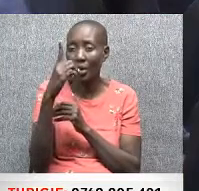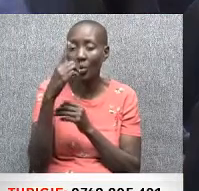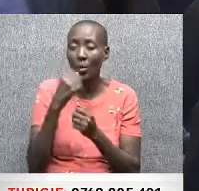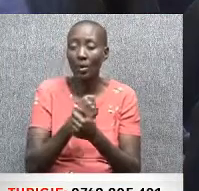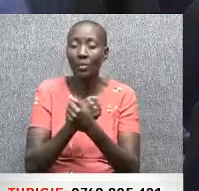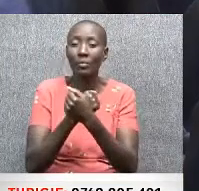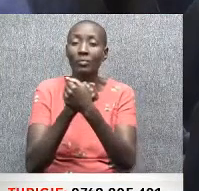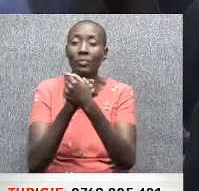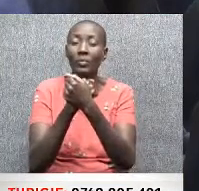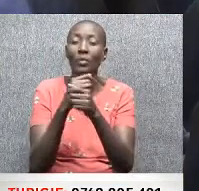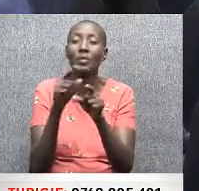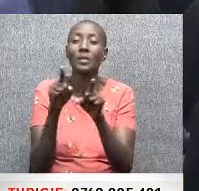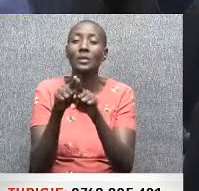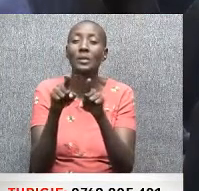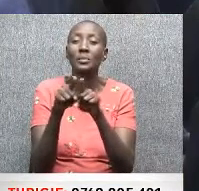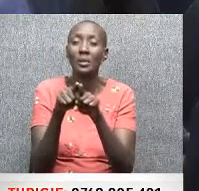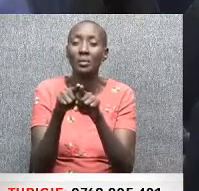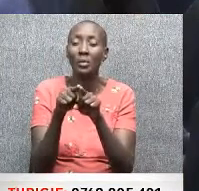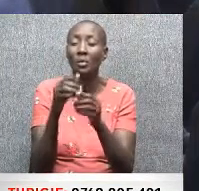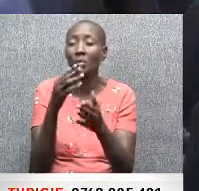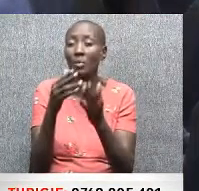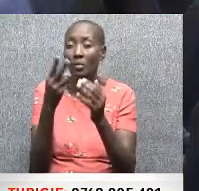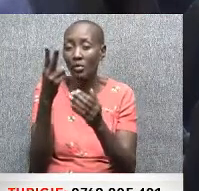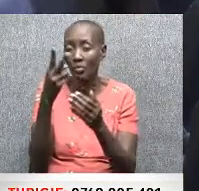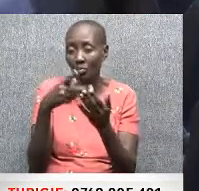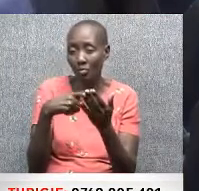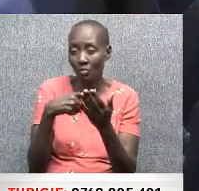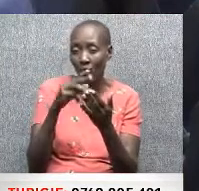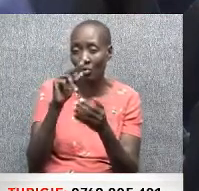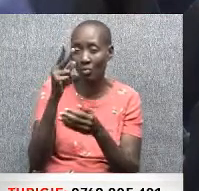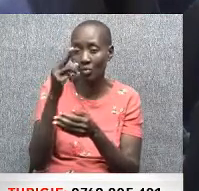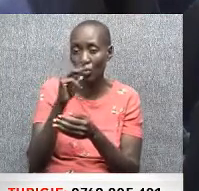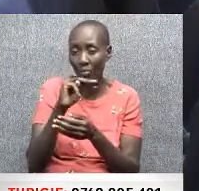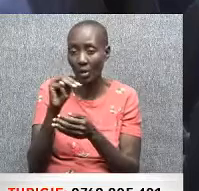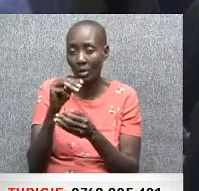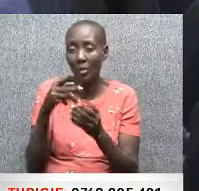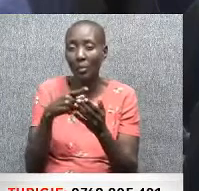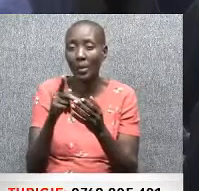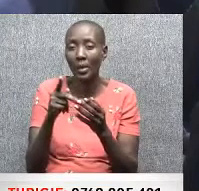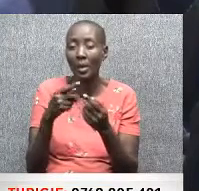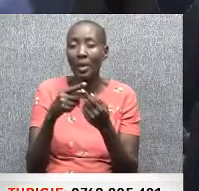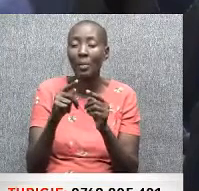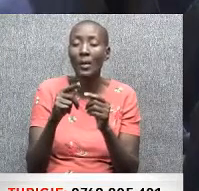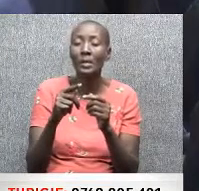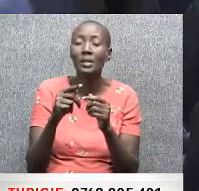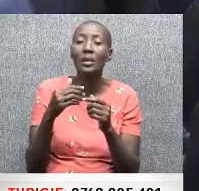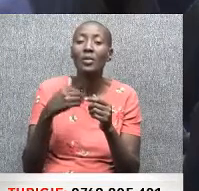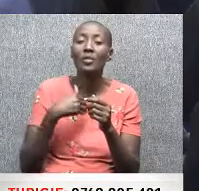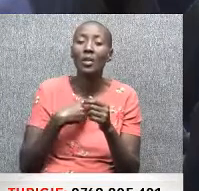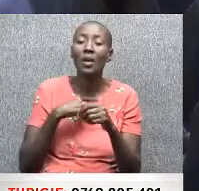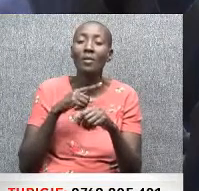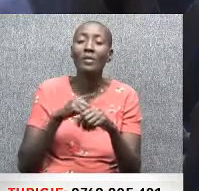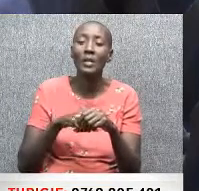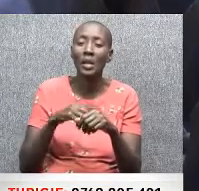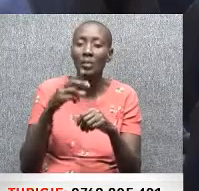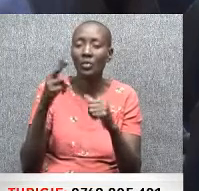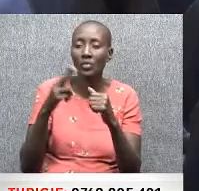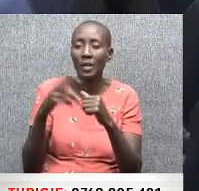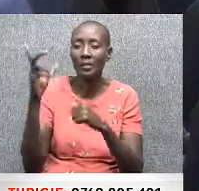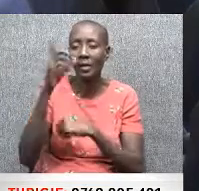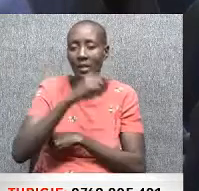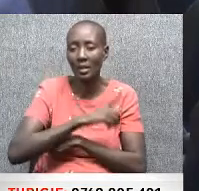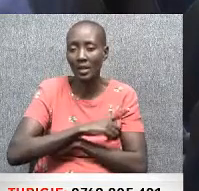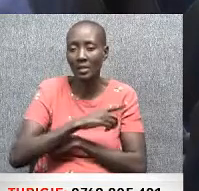a like sum or a cash bail of Kenya shillings 2 million. He's however given a period of 7 days within which to deposit the money in